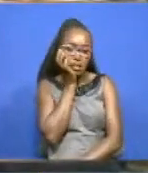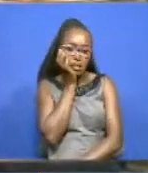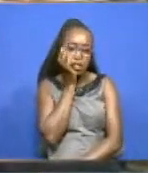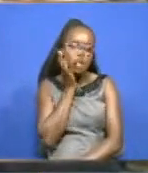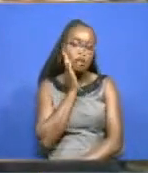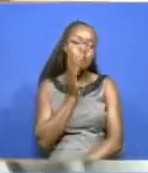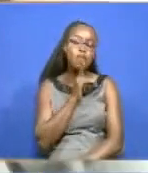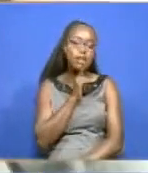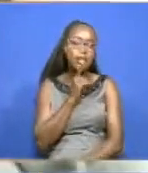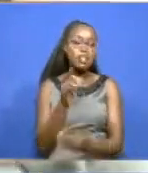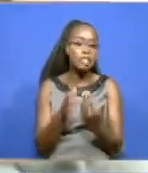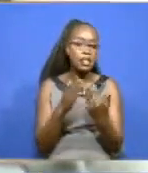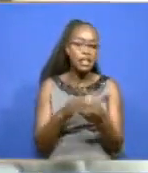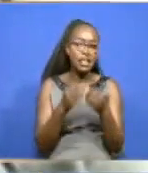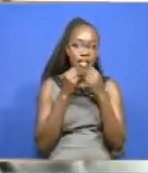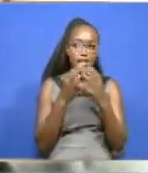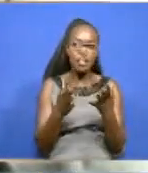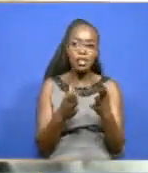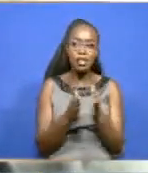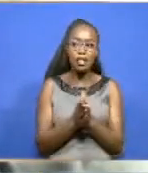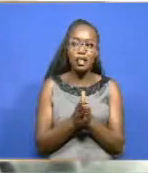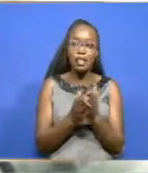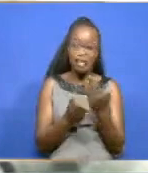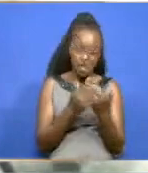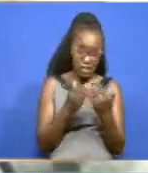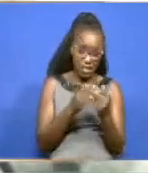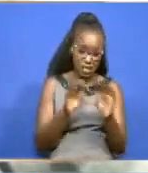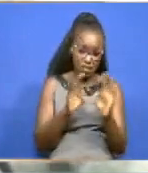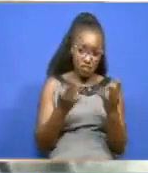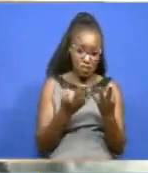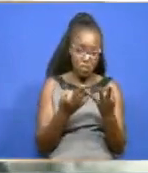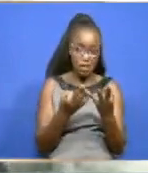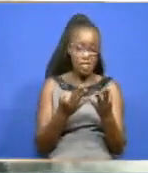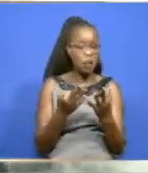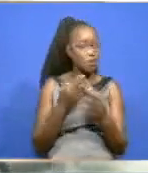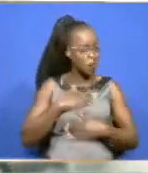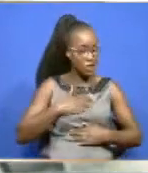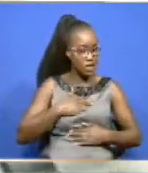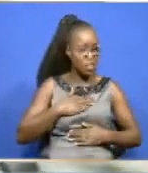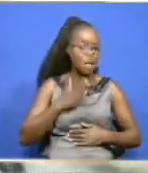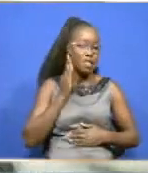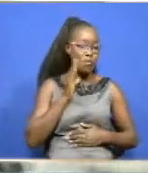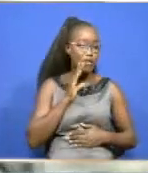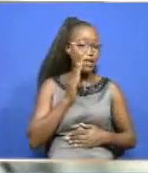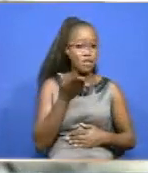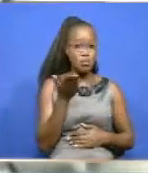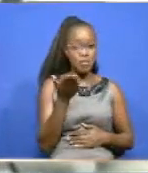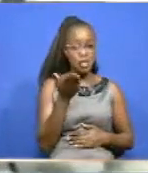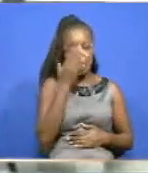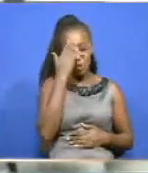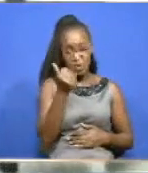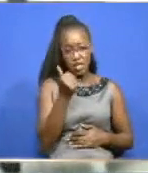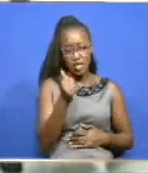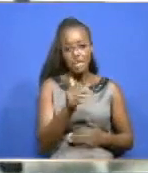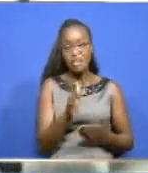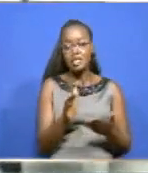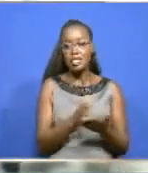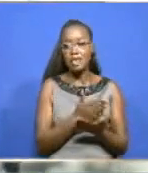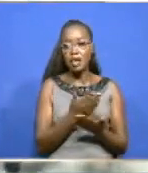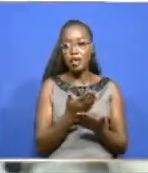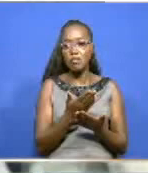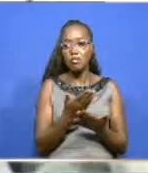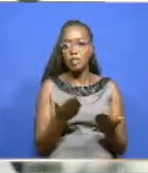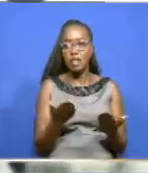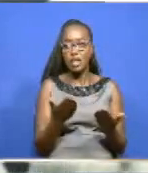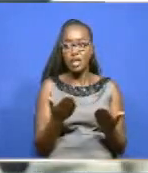parental care. Hata malezi katika familia, tunaomba wazazi wawepo kwa sababu kuna wengine tunaita wazazi